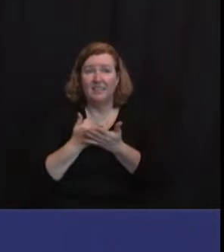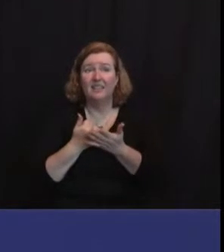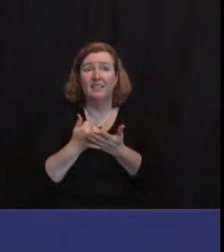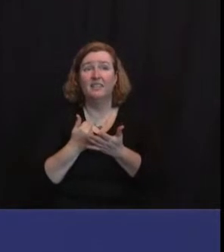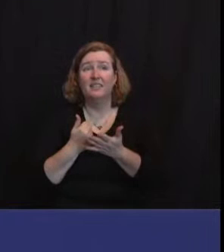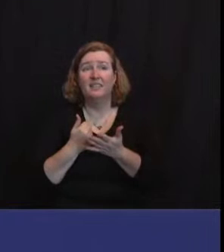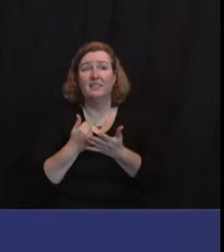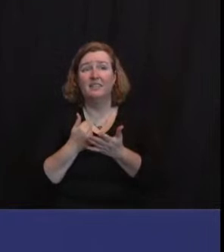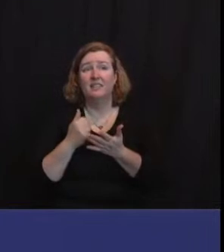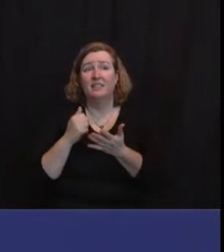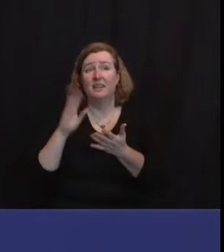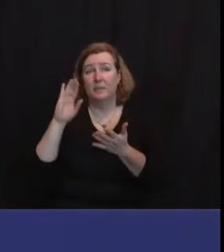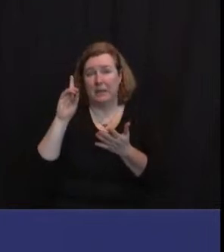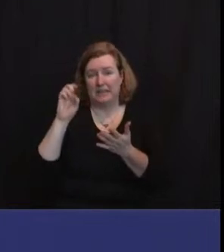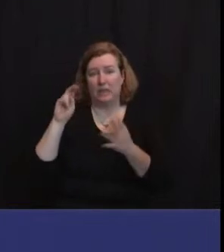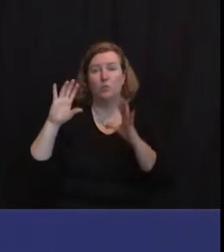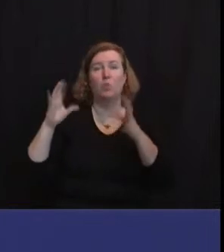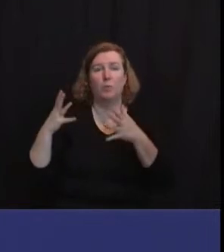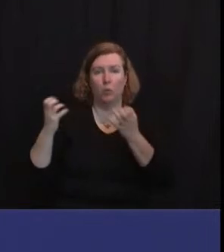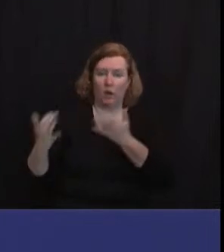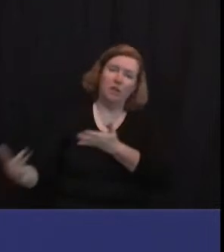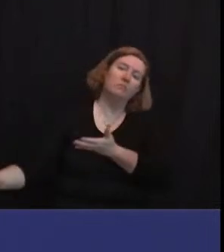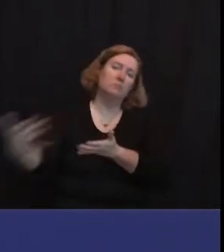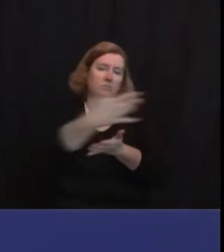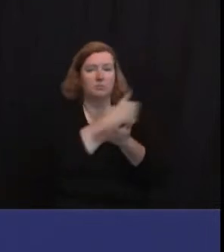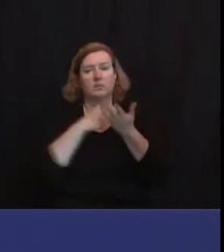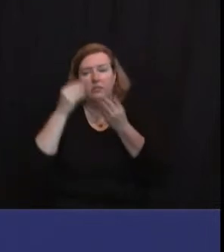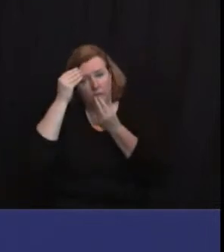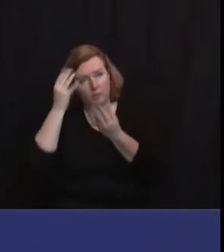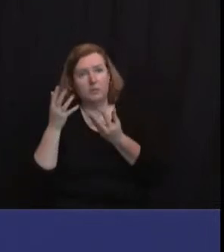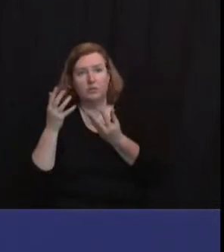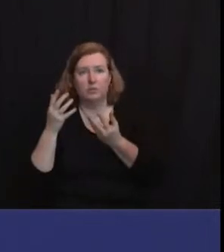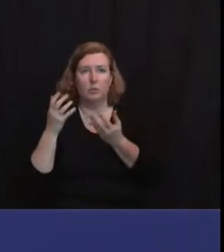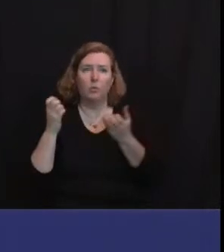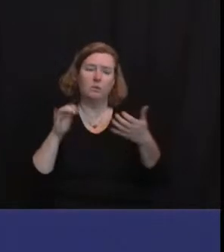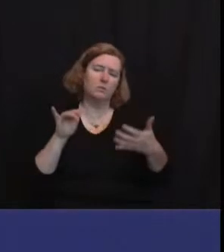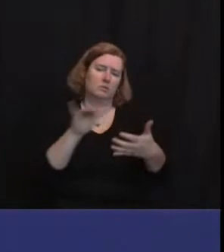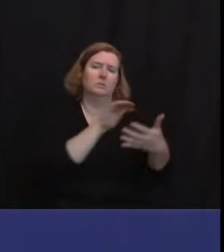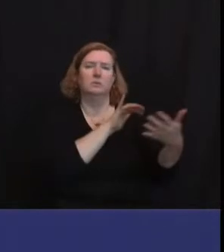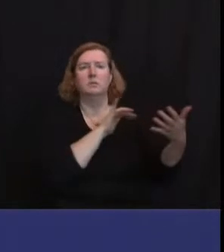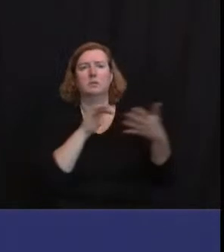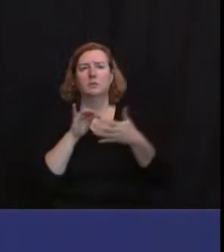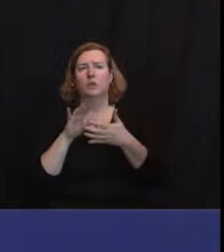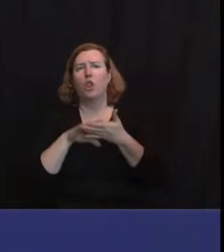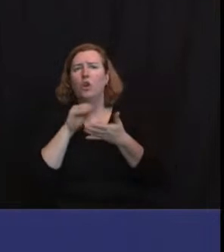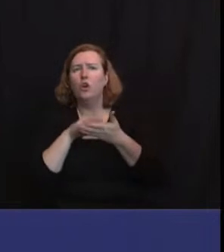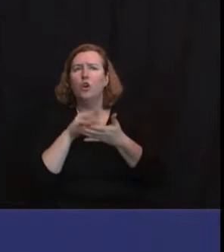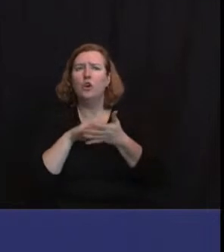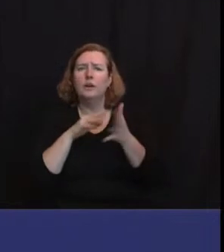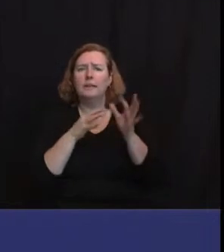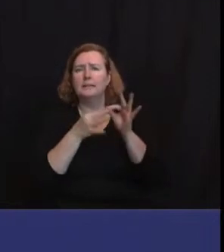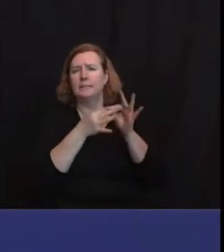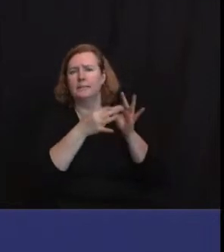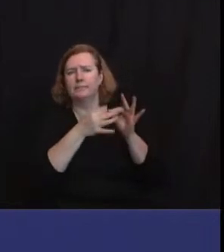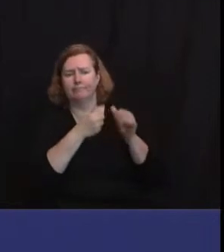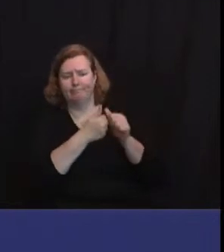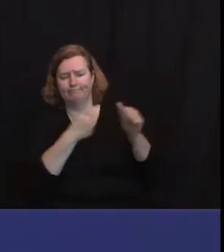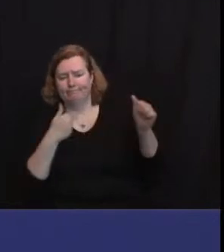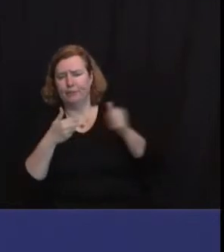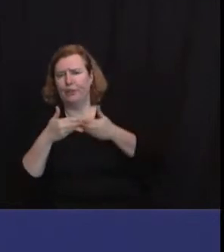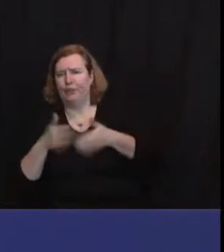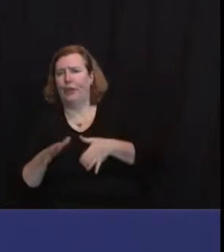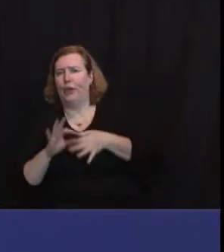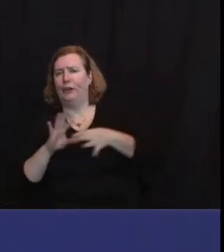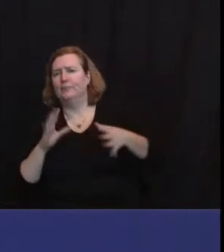including on items of learning loss, as do we. That's a test, my colleagues will correct me if I'm wrong, that we administered